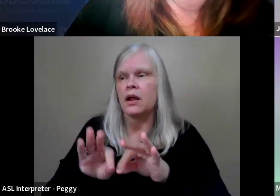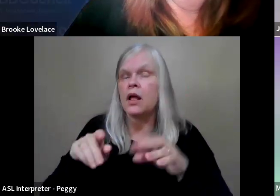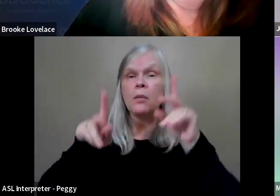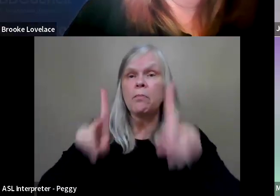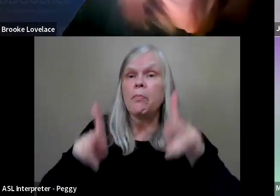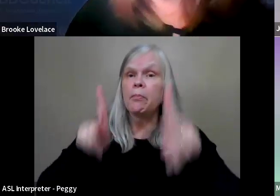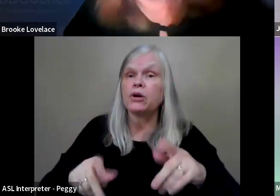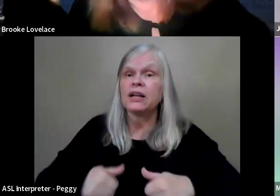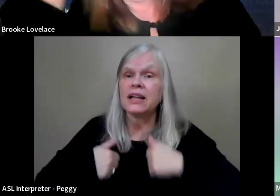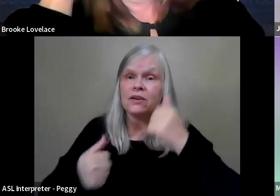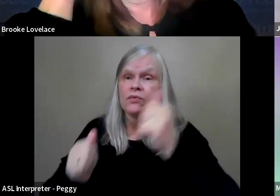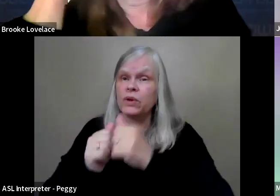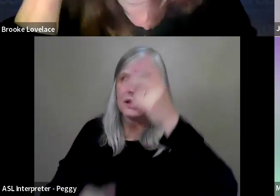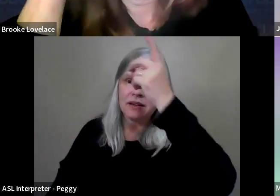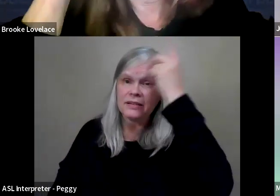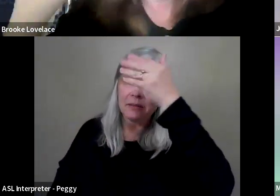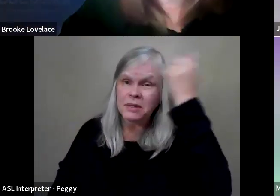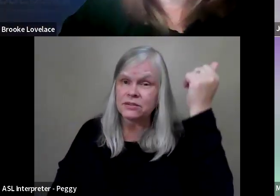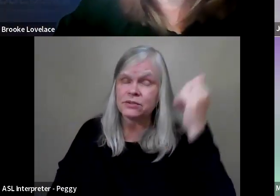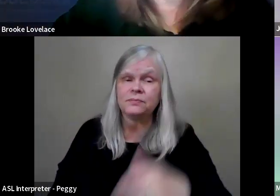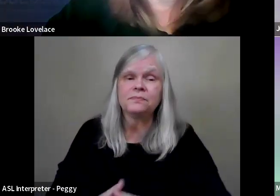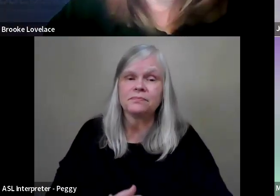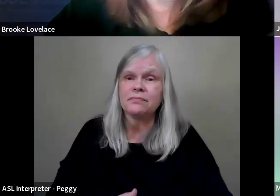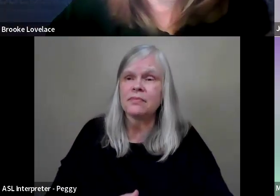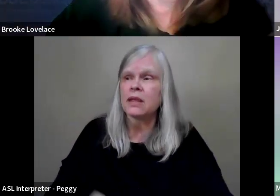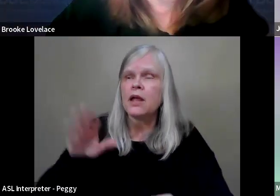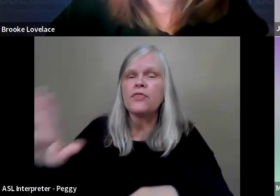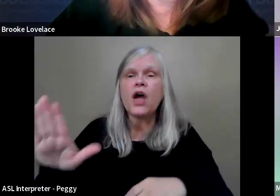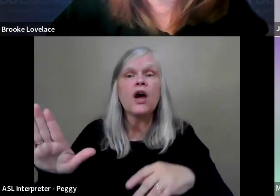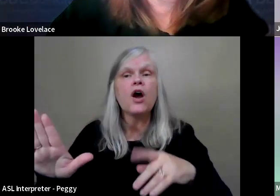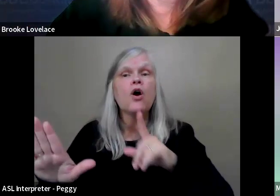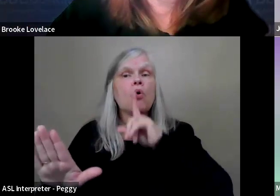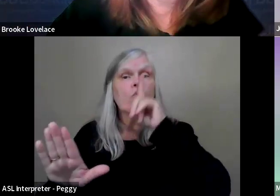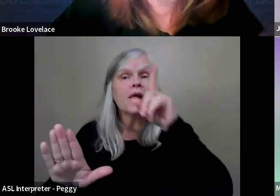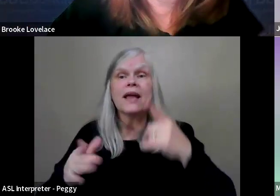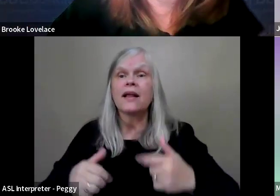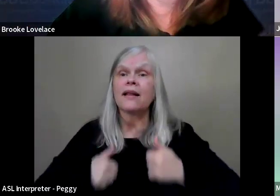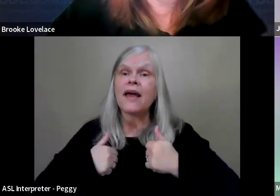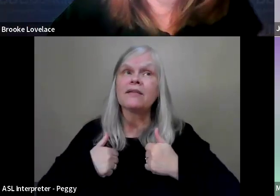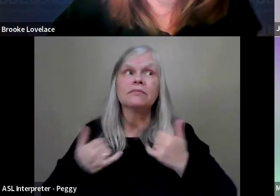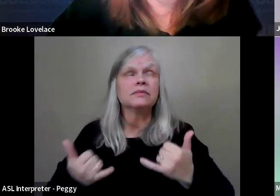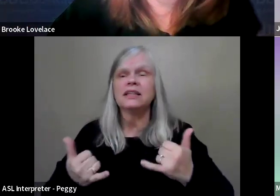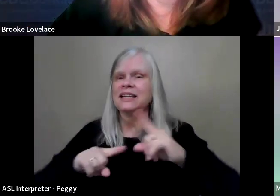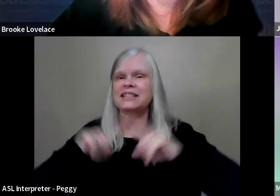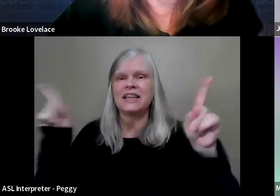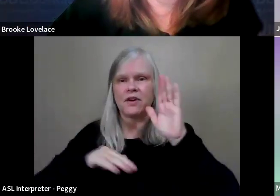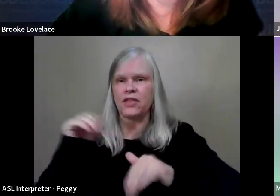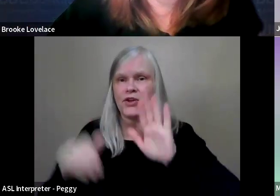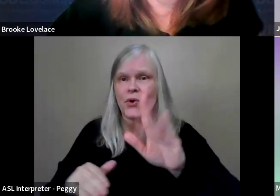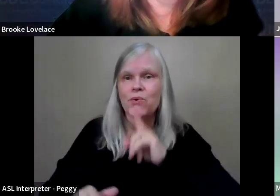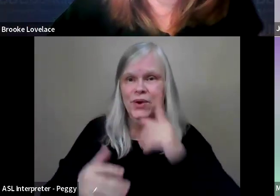with dementia, they may have a different reality than we have. They may think they're living